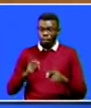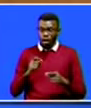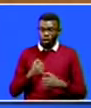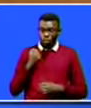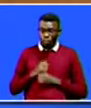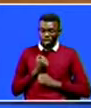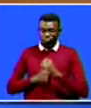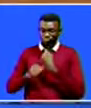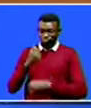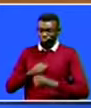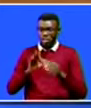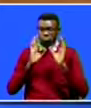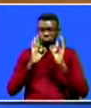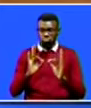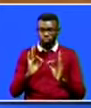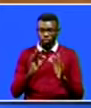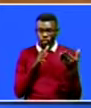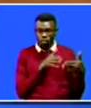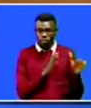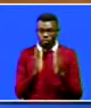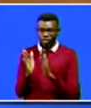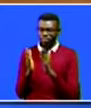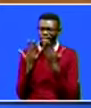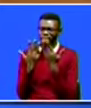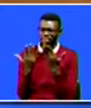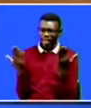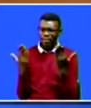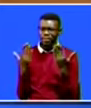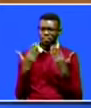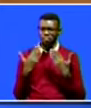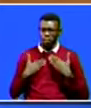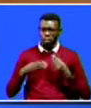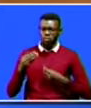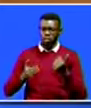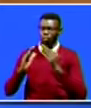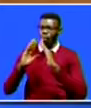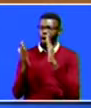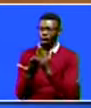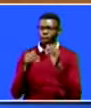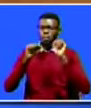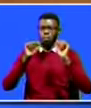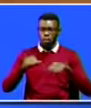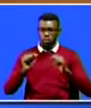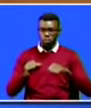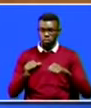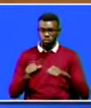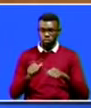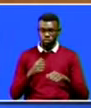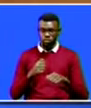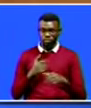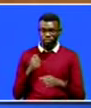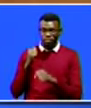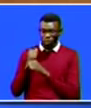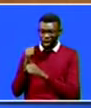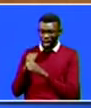that platform and exhibit the things that we can sell to the rest of the world. I tell you, handicraft is